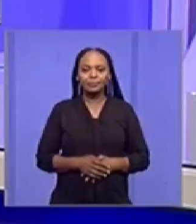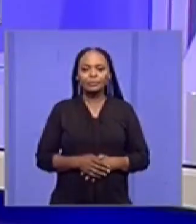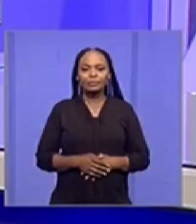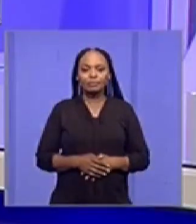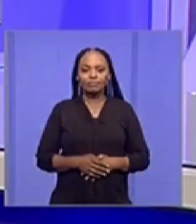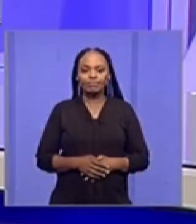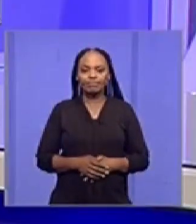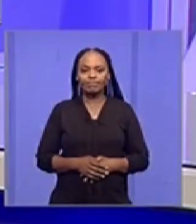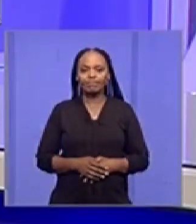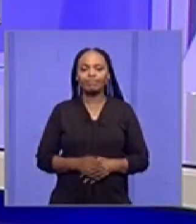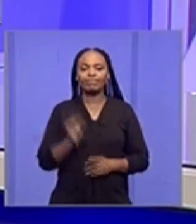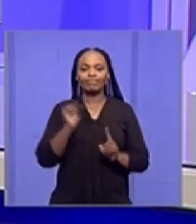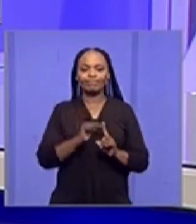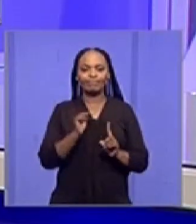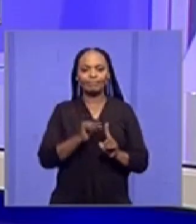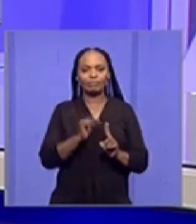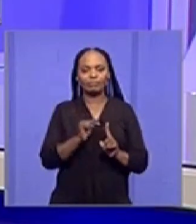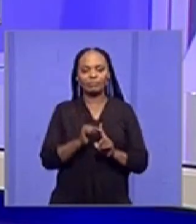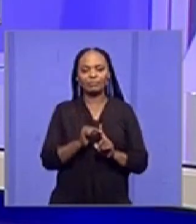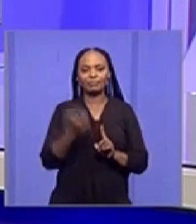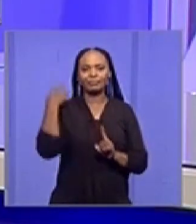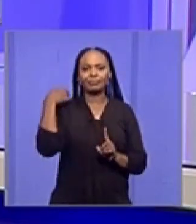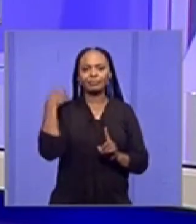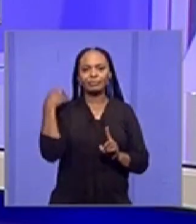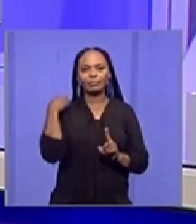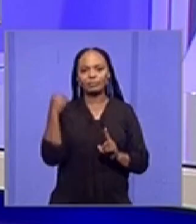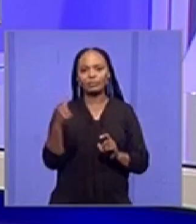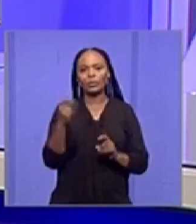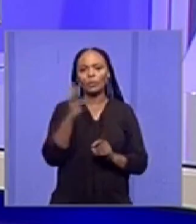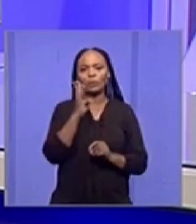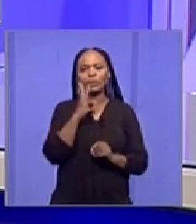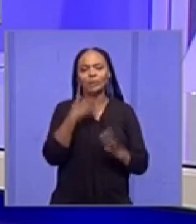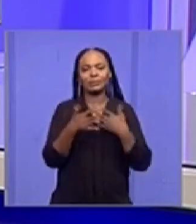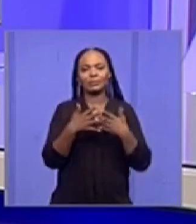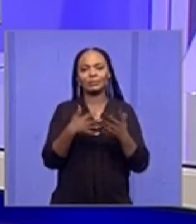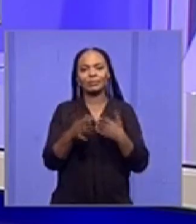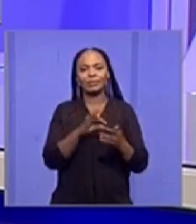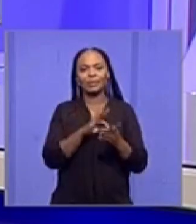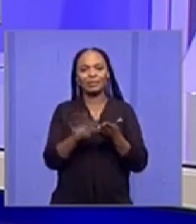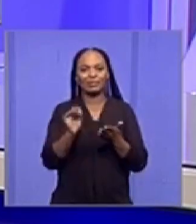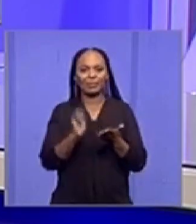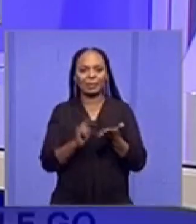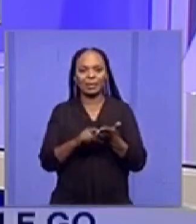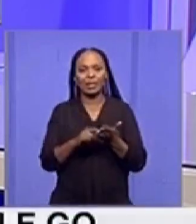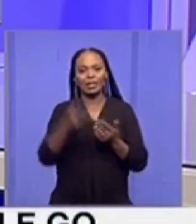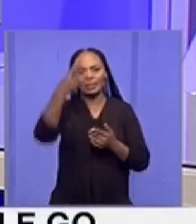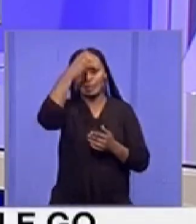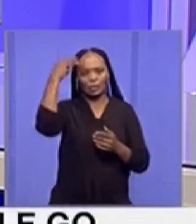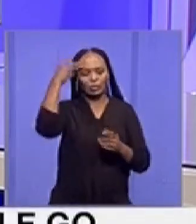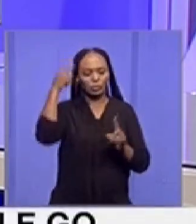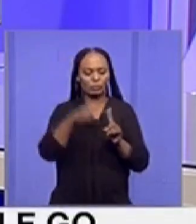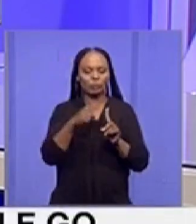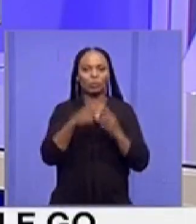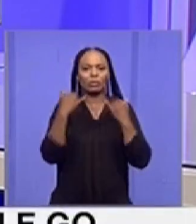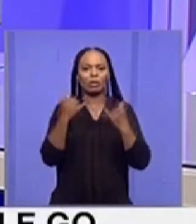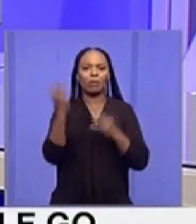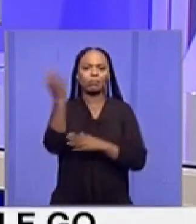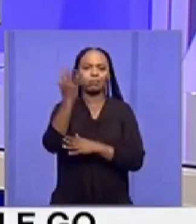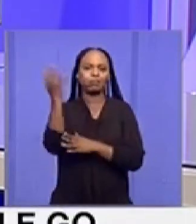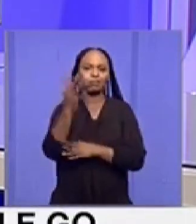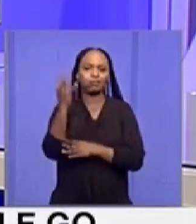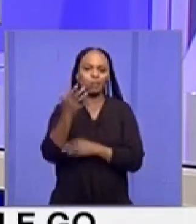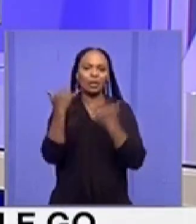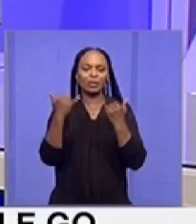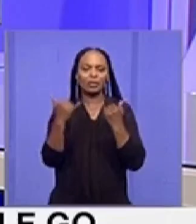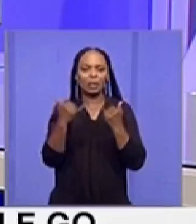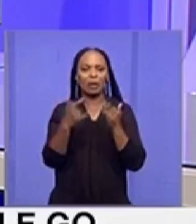Ka go le lengwe tona ya merero ya meetse le Khayalakhe Senzo Mchunu o buile ka mononageng morago ga go eta pele kemedi ya Afrika Borwa ye